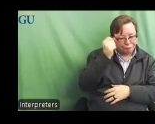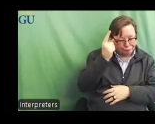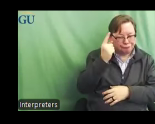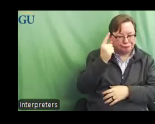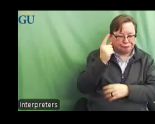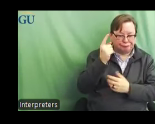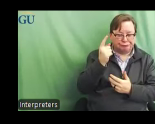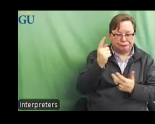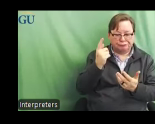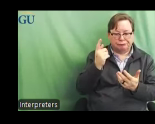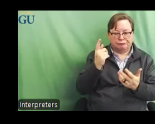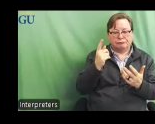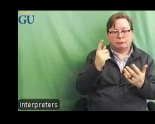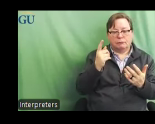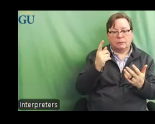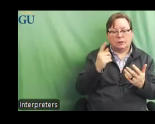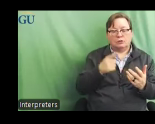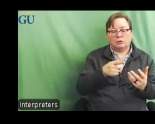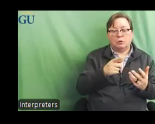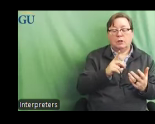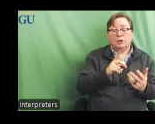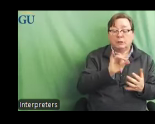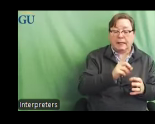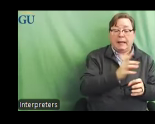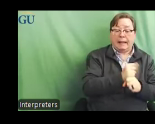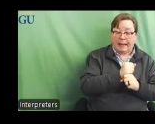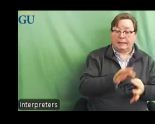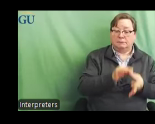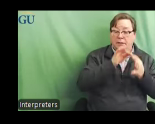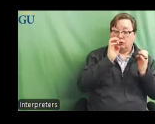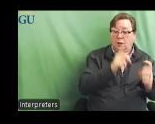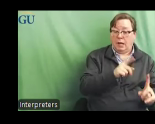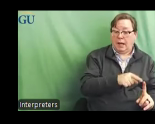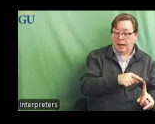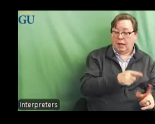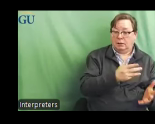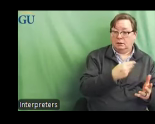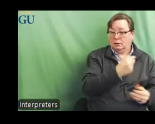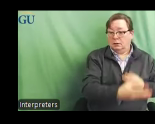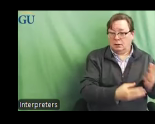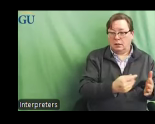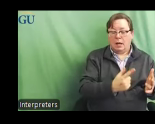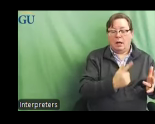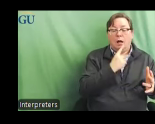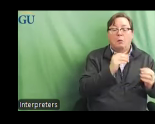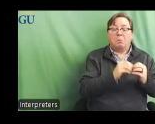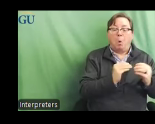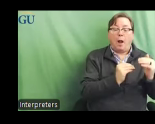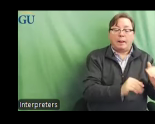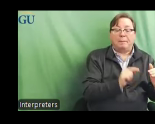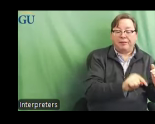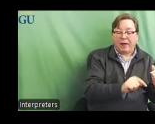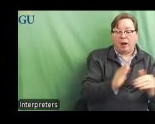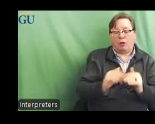And so she did get special education services, but they were a little more limited than she probably would have gotten in the